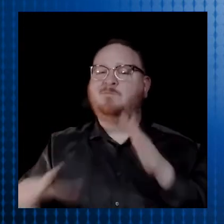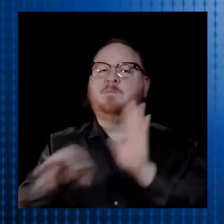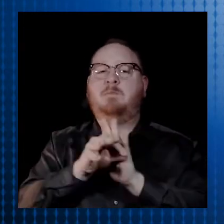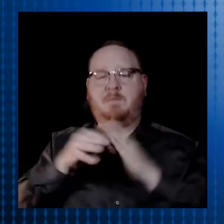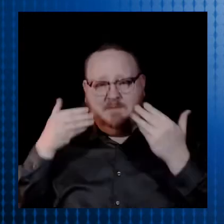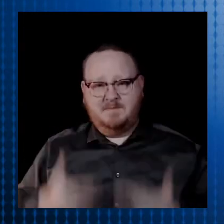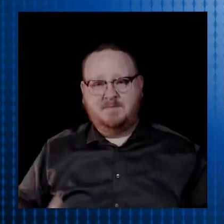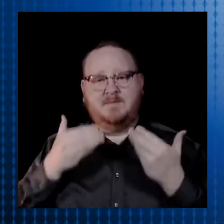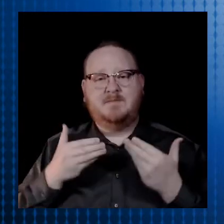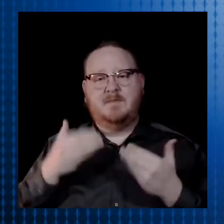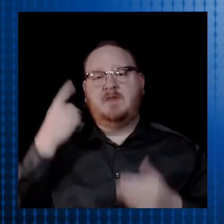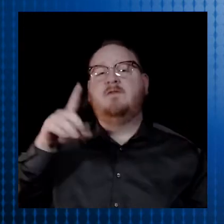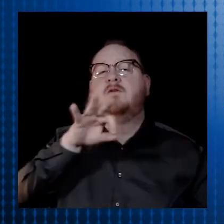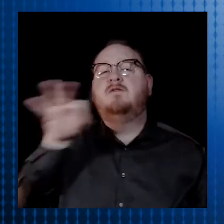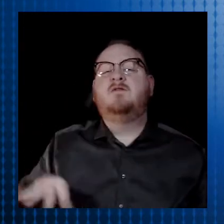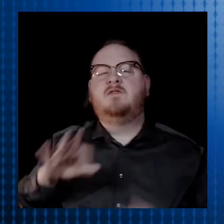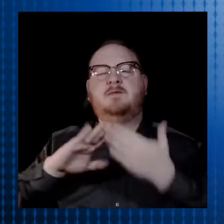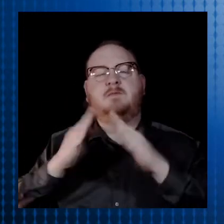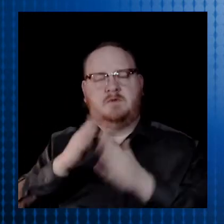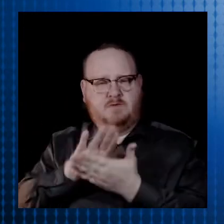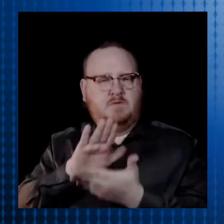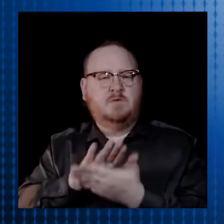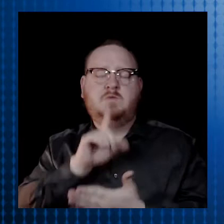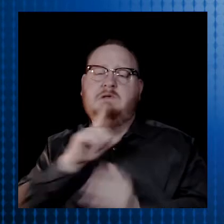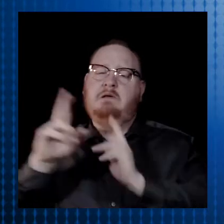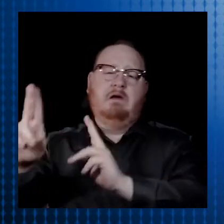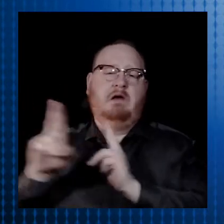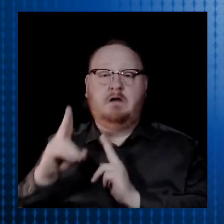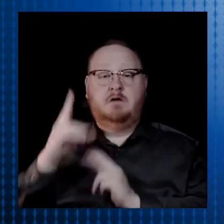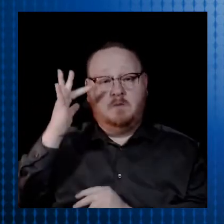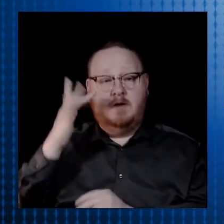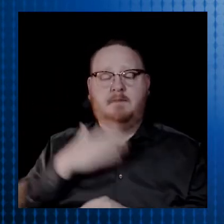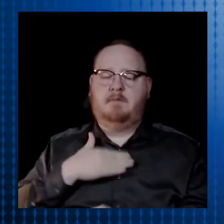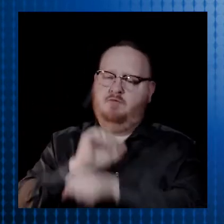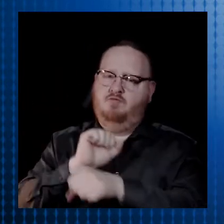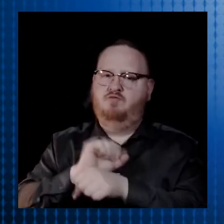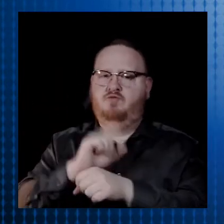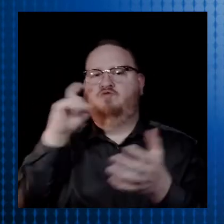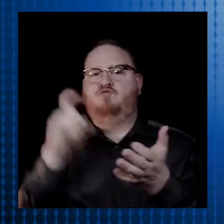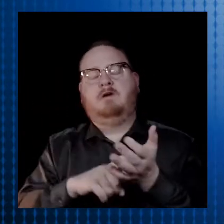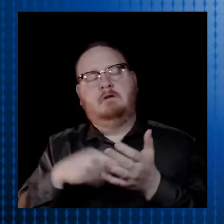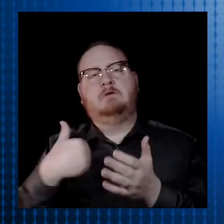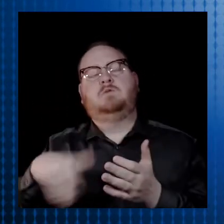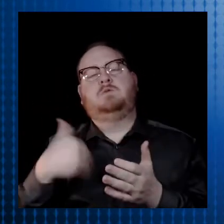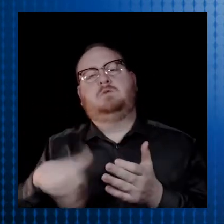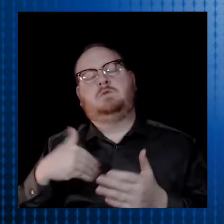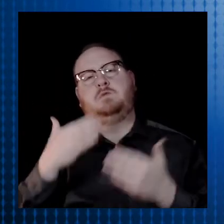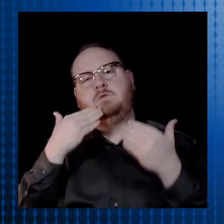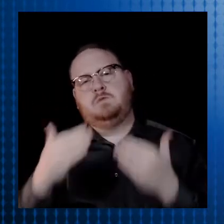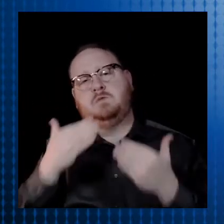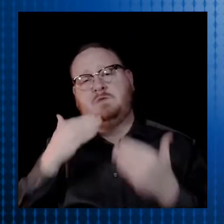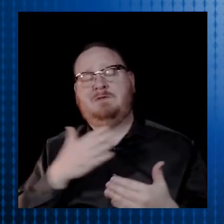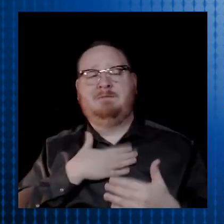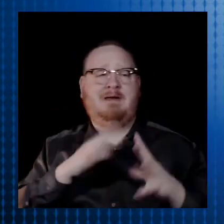award for Flint Community Schools. And I'm so honored to have my work recognized in this way in front of my loved ones,